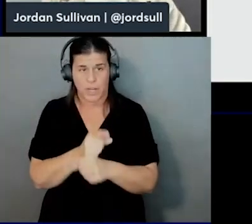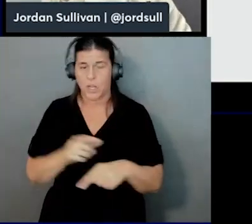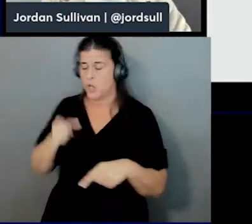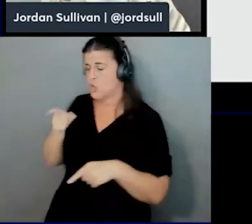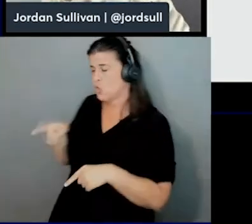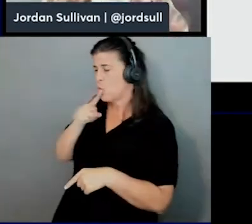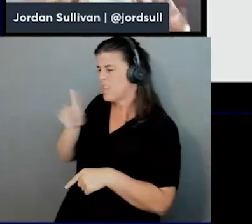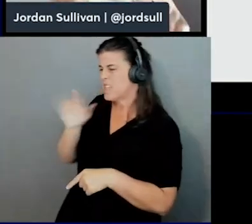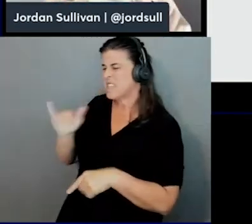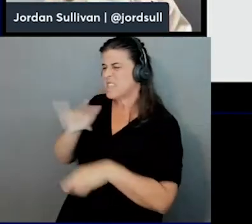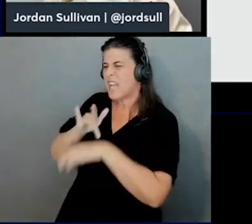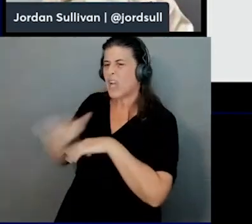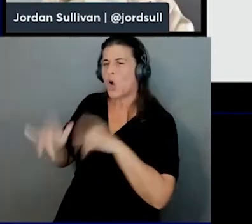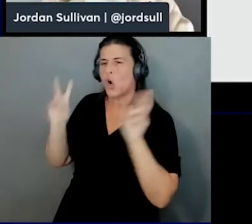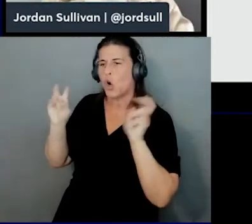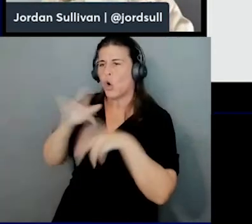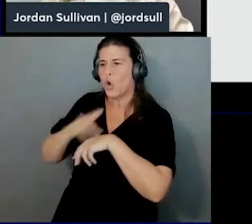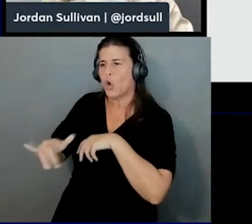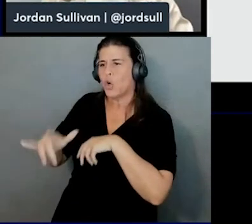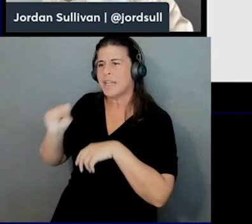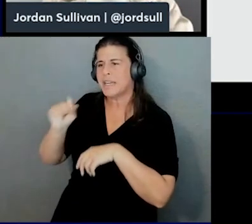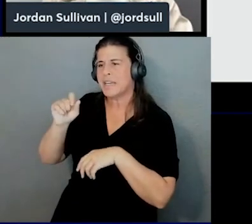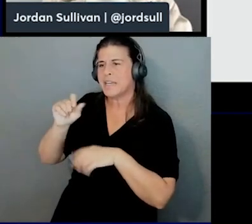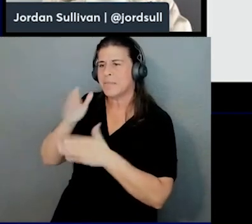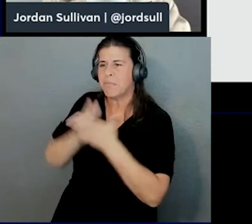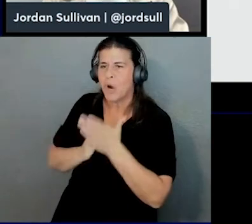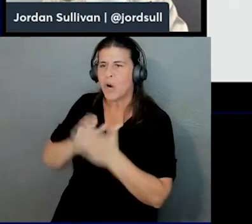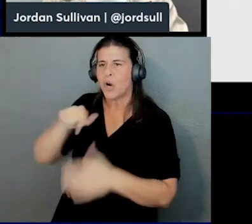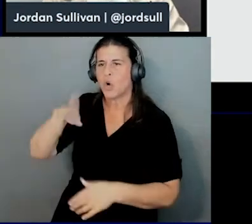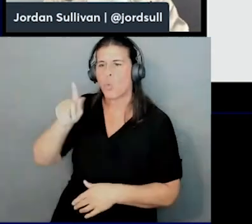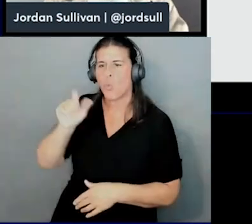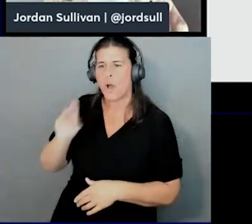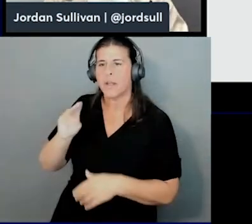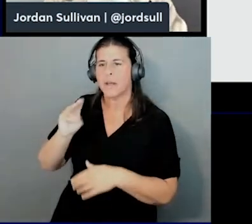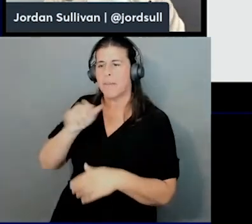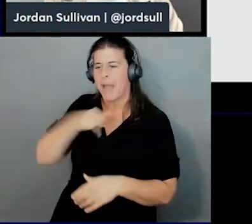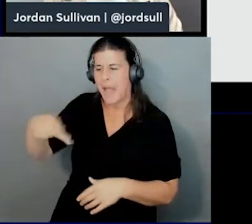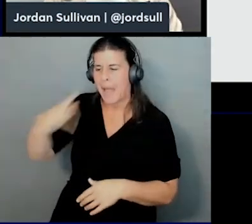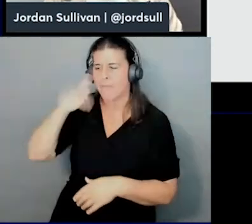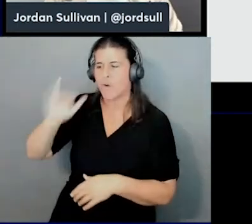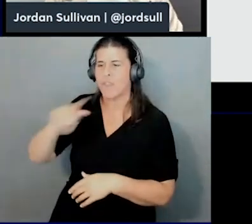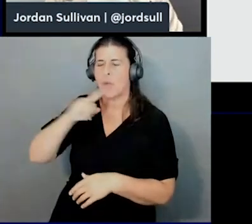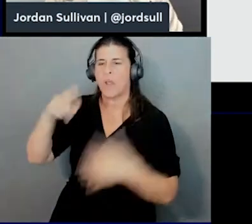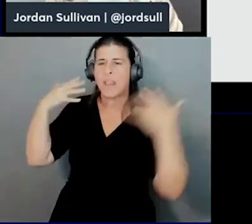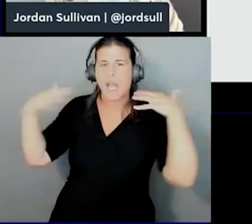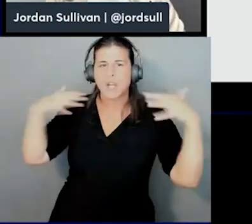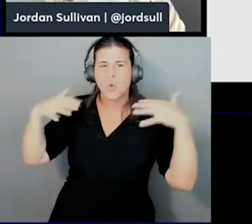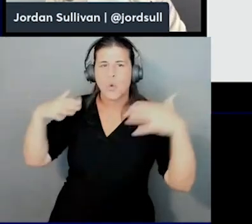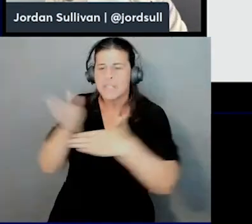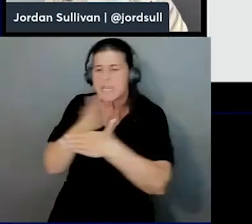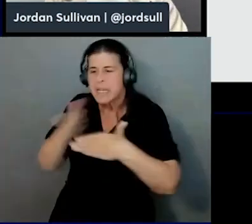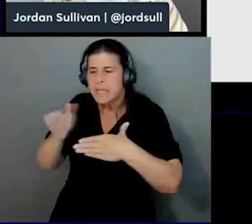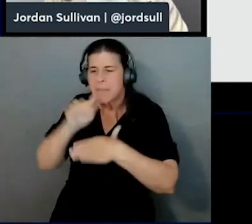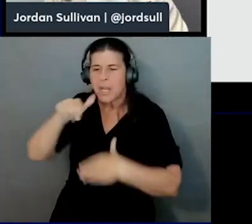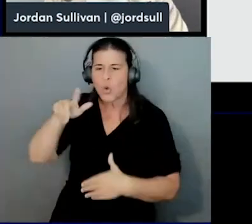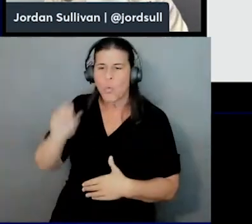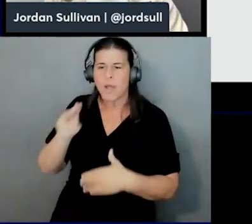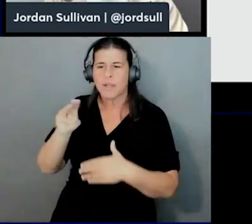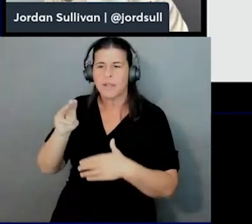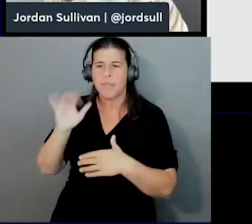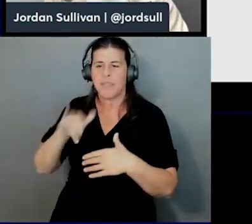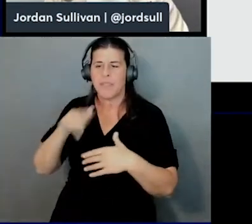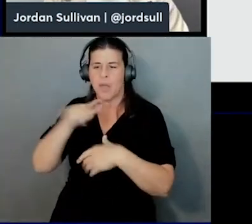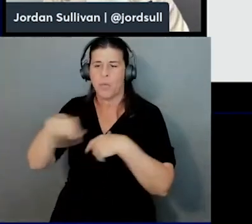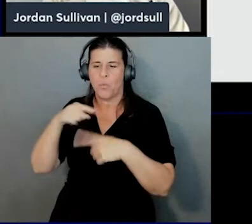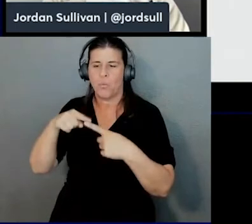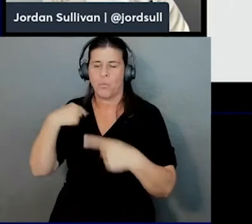early stage quantum application for this like noisy intermediate scale quantum era that we're in right now. So